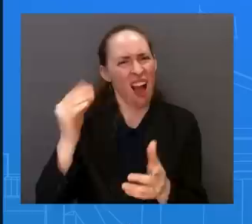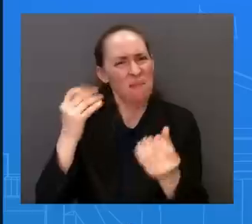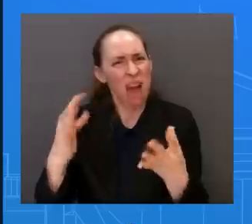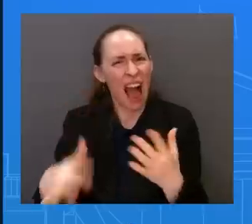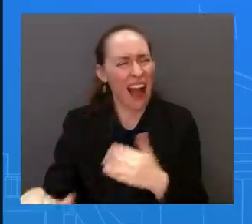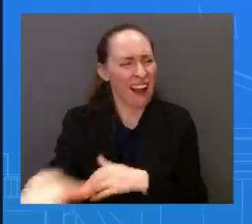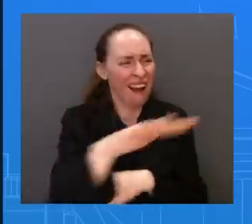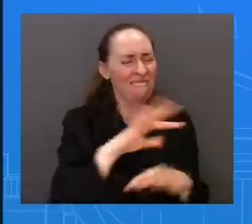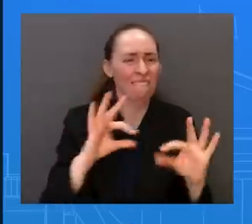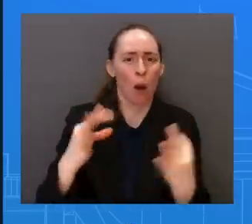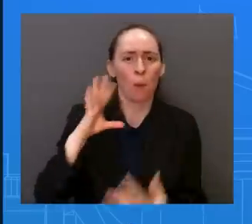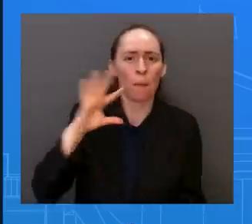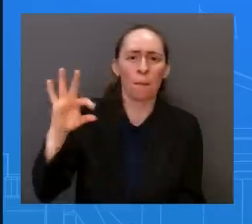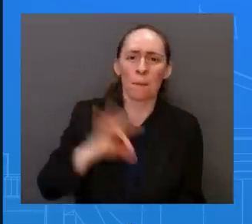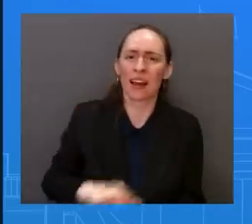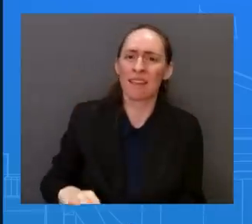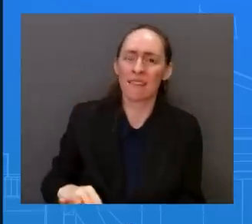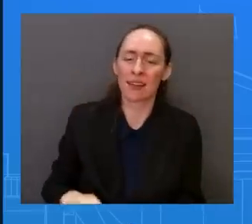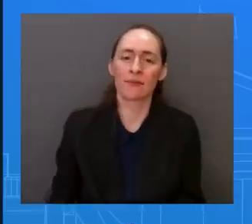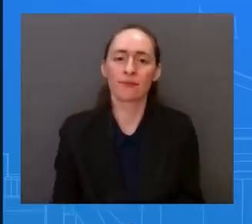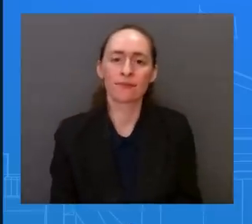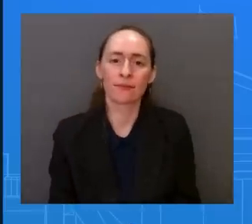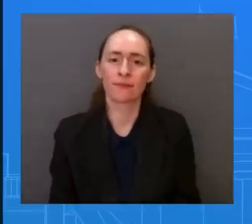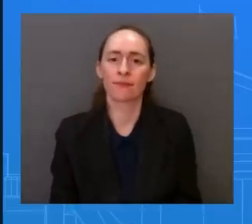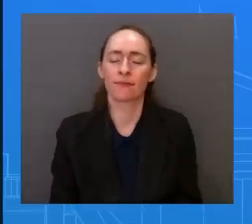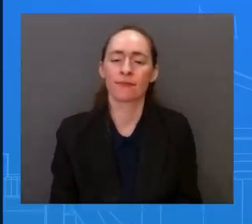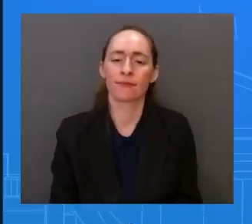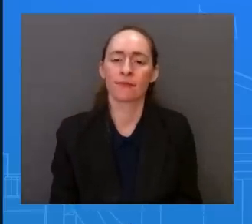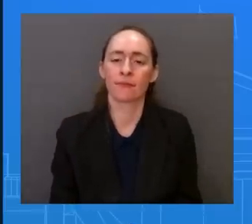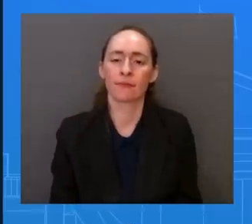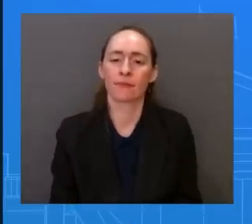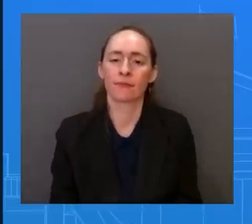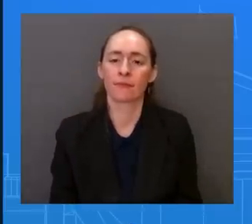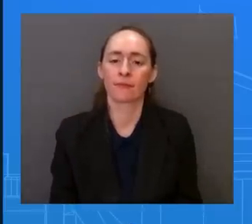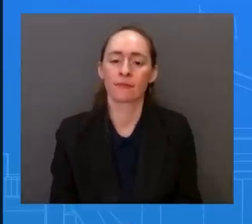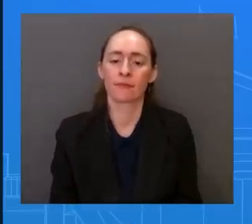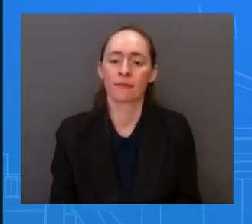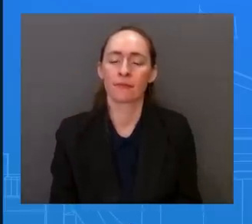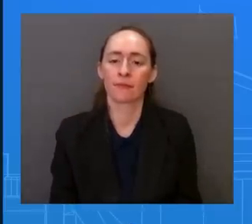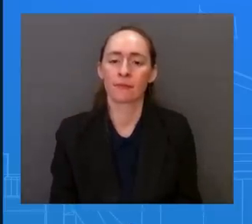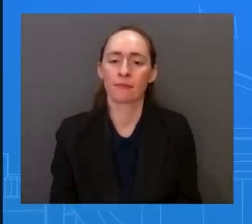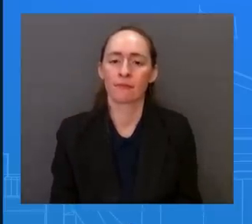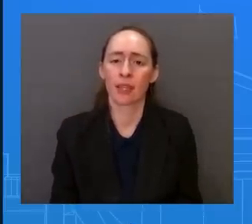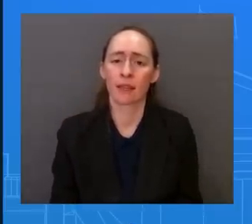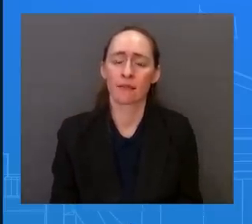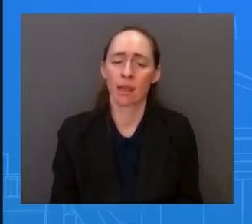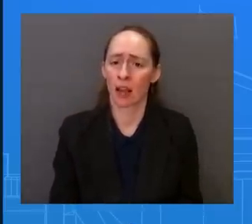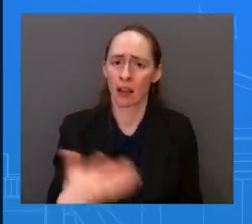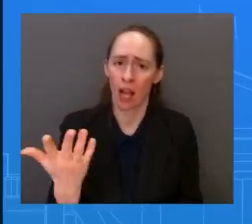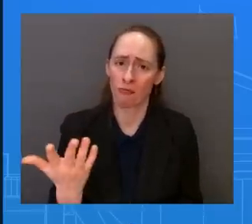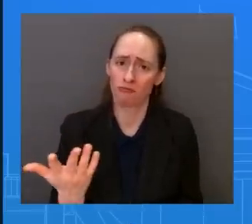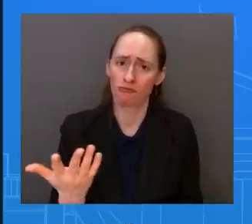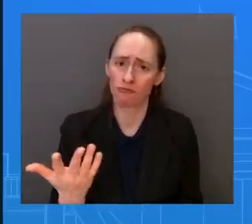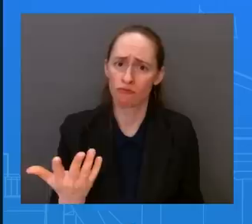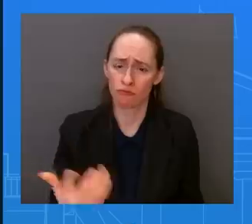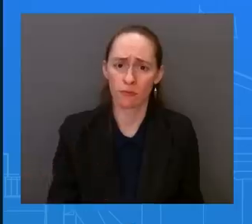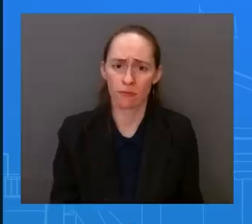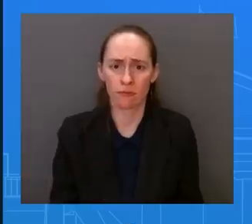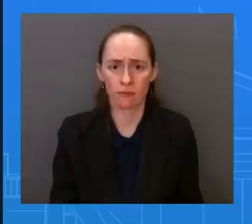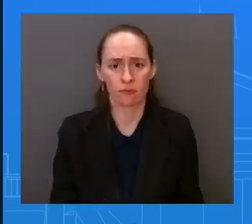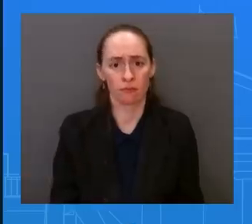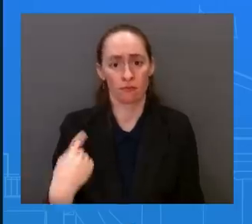one, and number two, we have nothing to apologize and, frankly, everything to be proud about, that is a piece